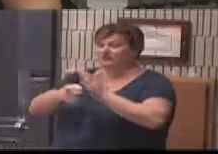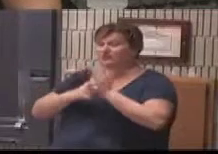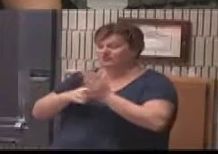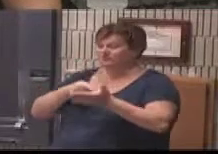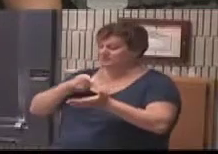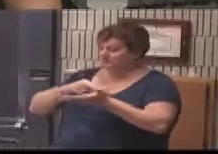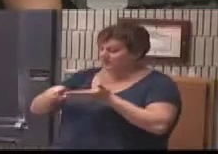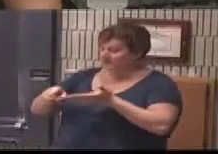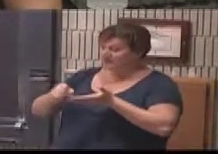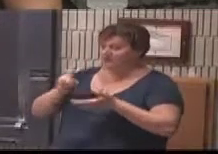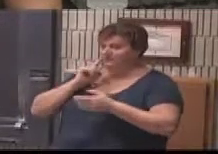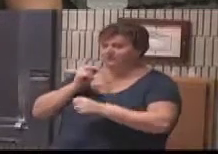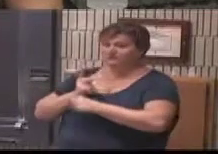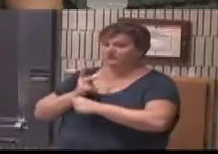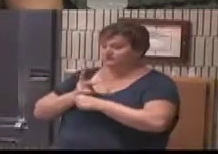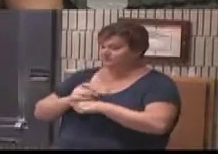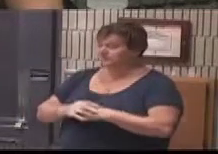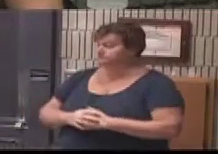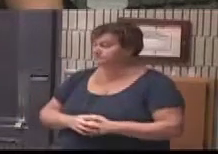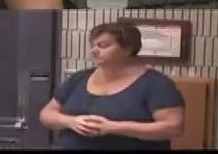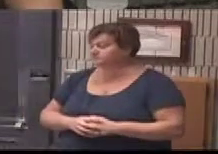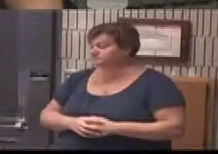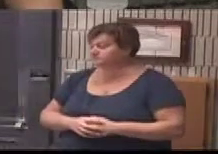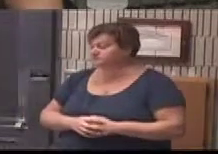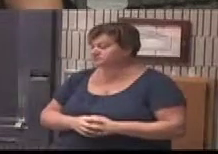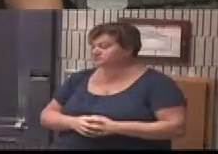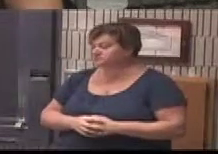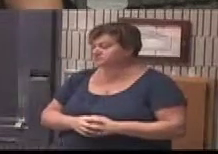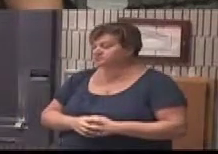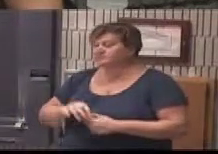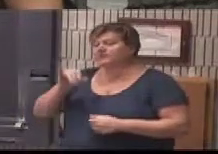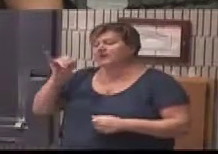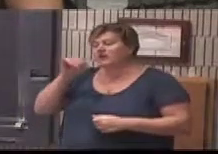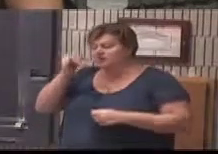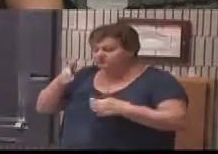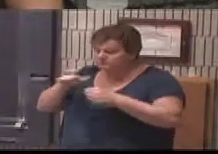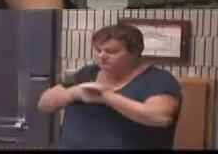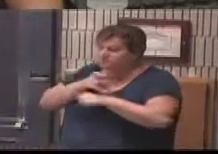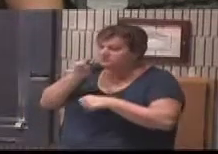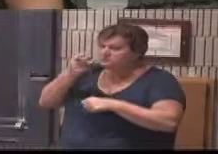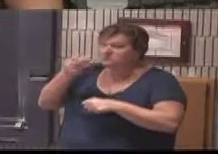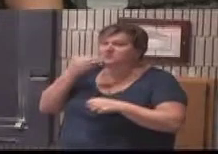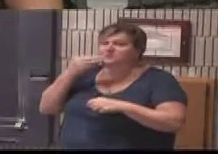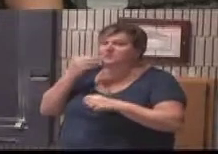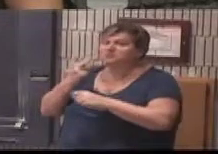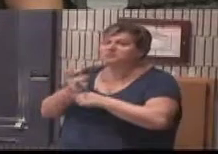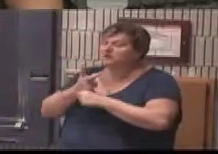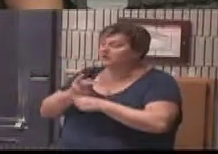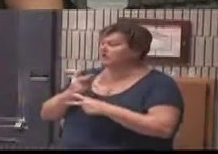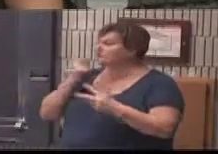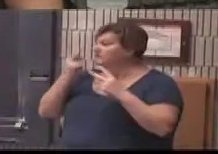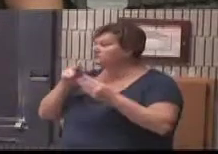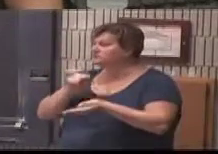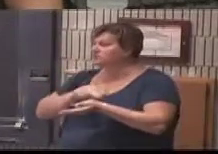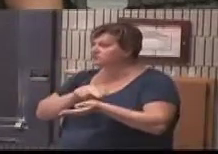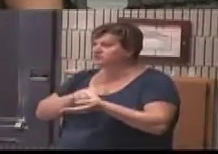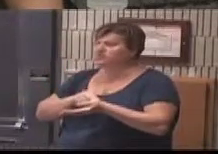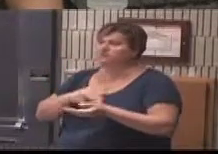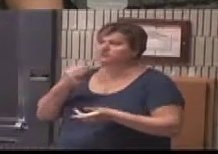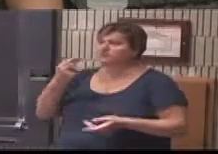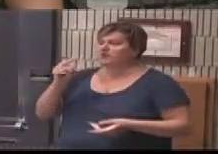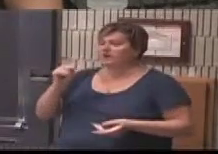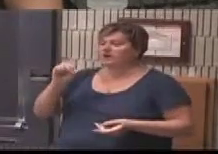pay someone to take care of you. Insurance benefits might cover a small amount of home care, a small amount of visiting nurse, a small amount of